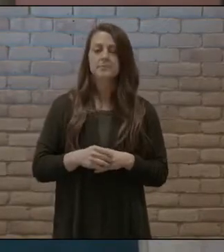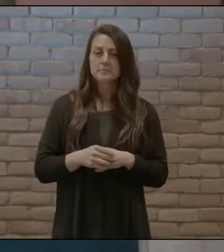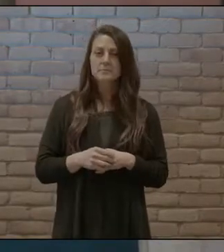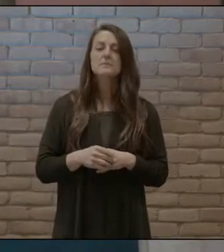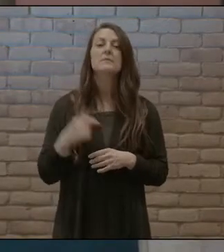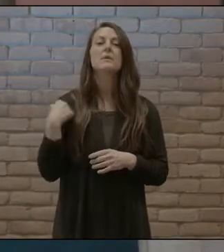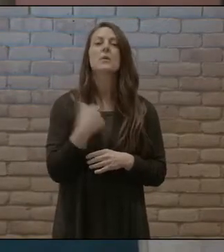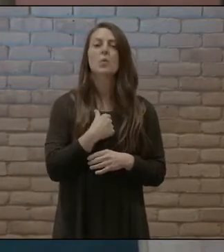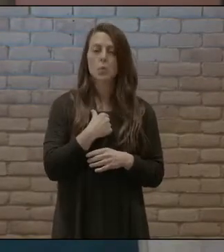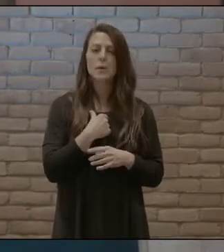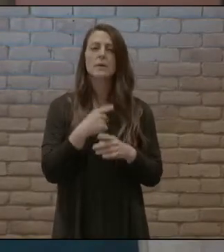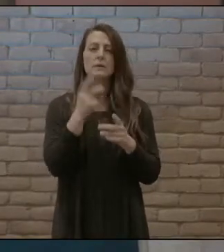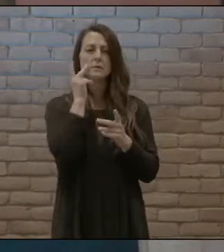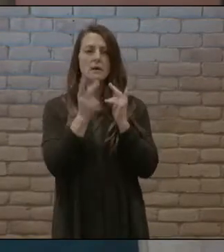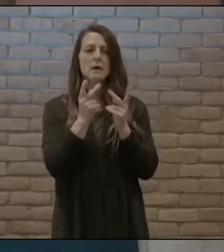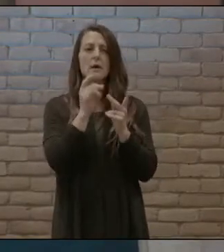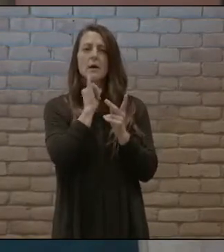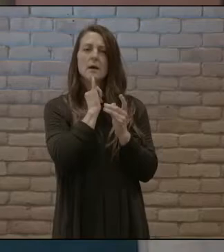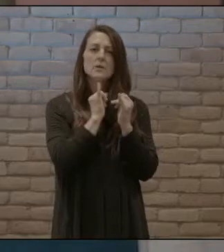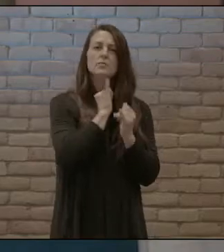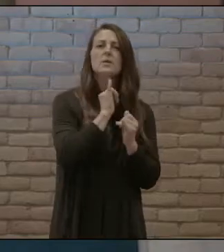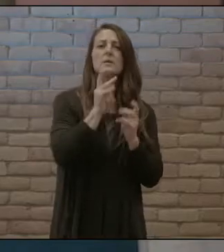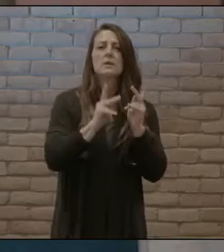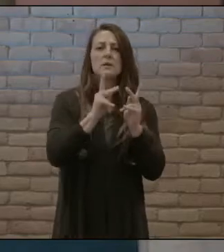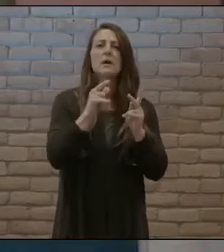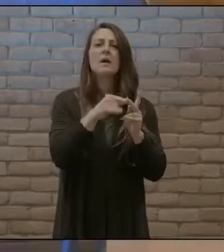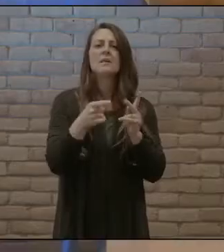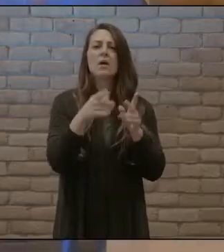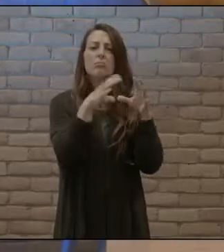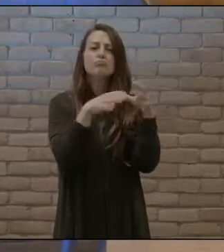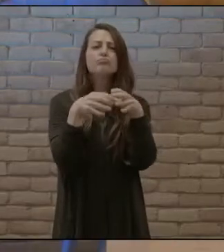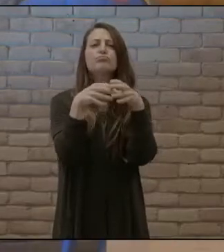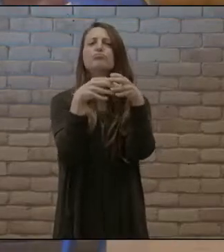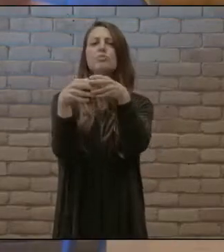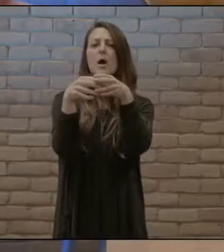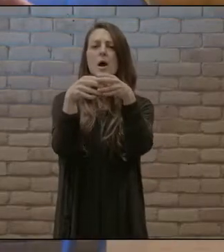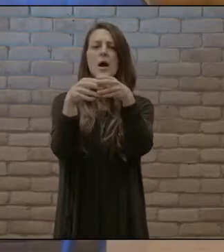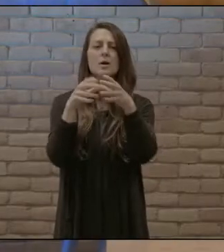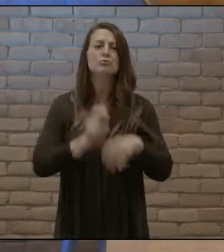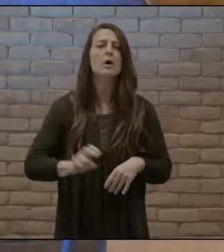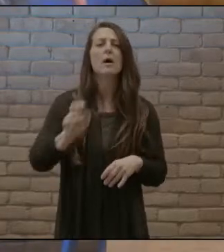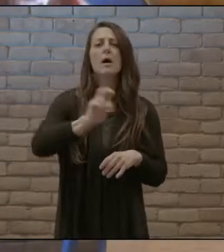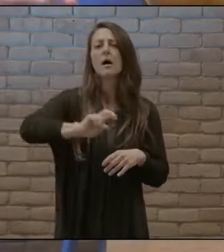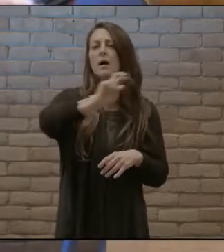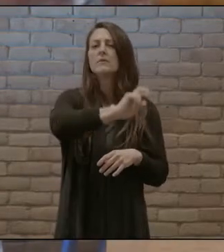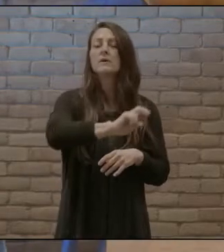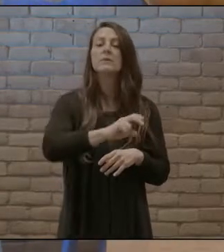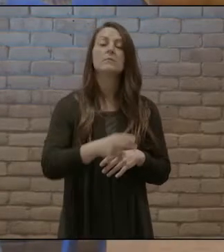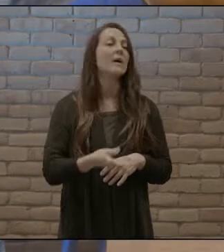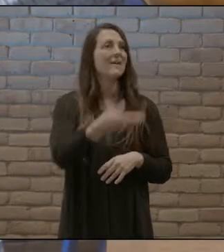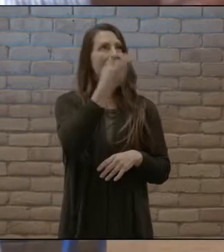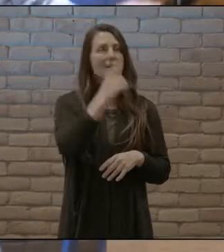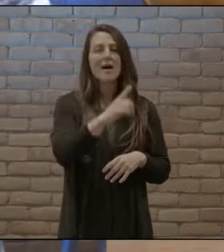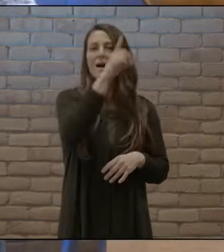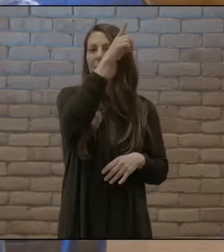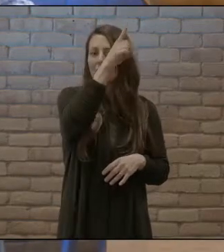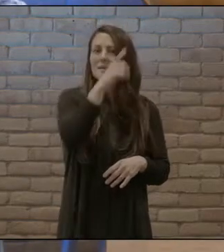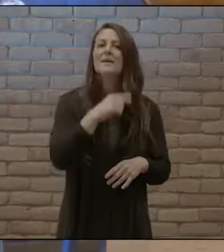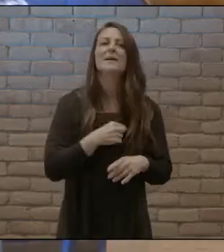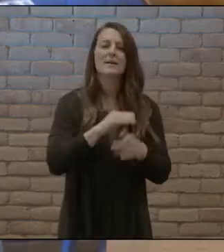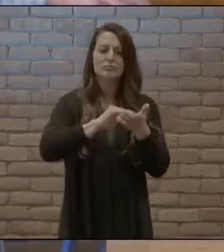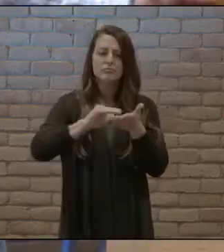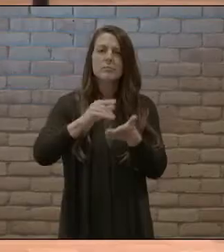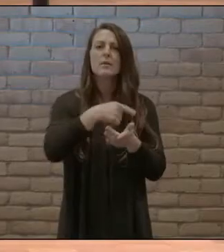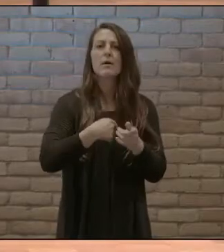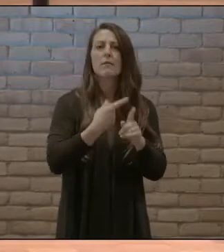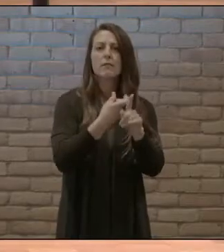met the Israelites as they were out traveling in the wilderness. God had freed them from their captivity, their slavery